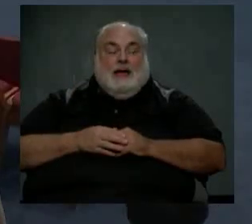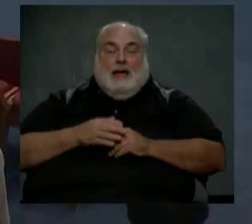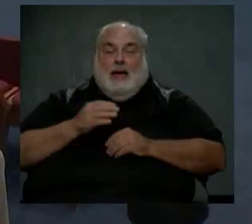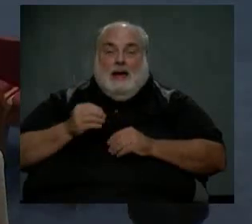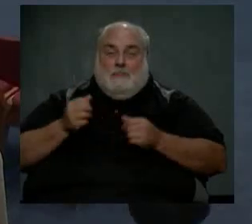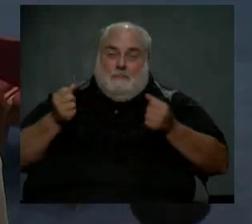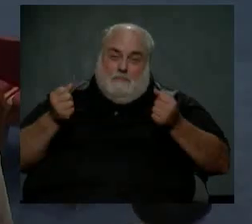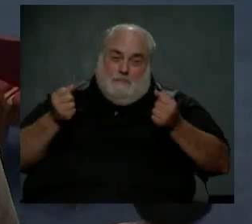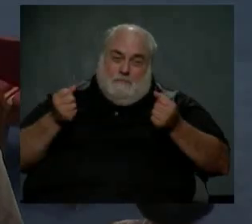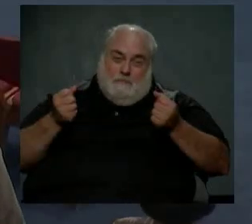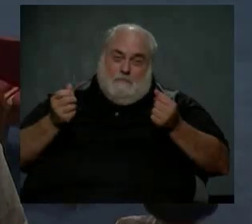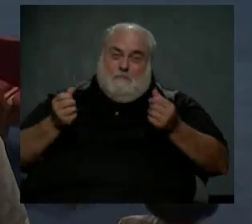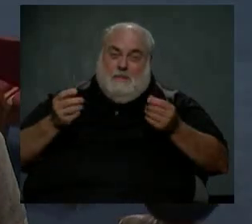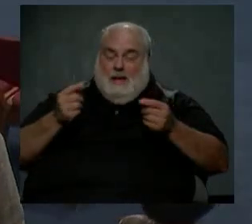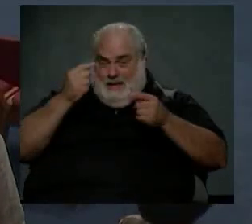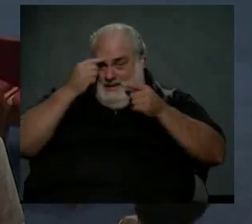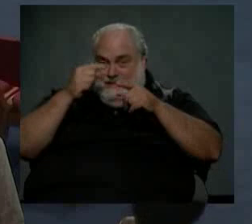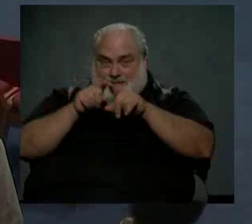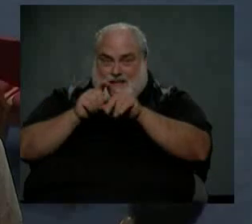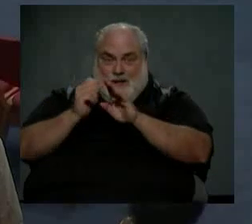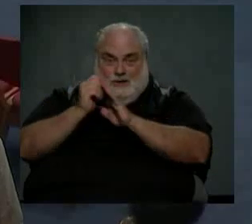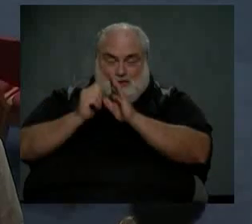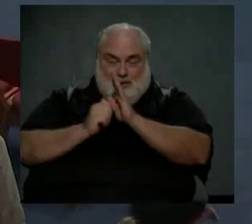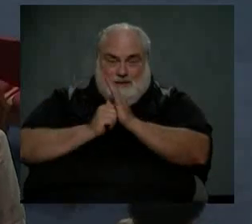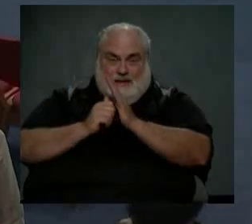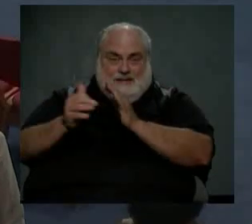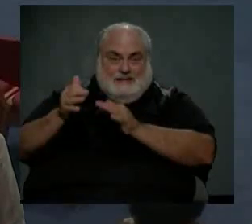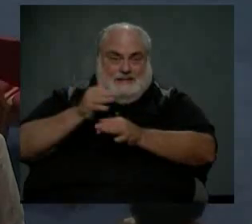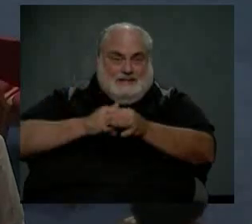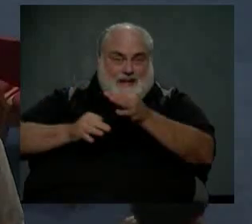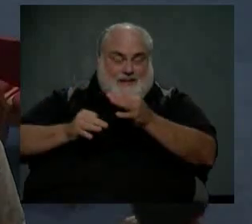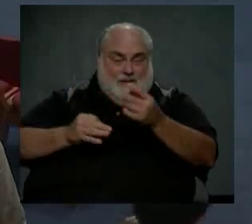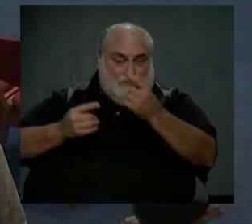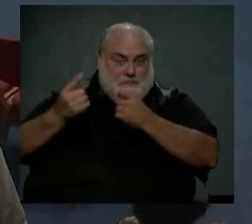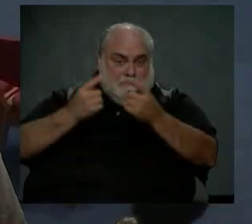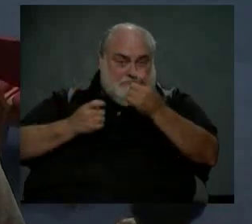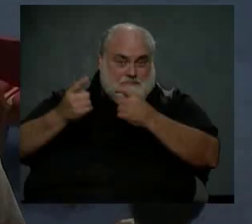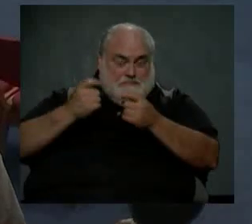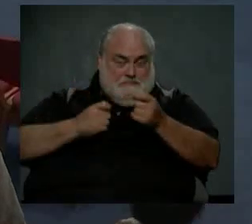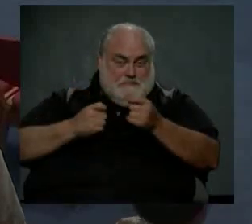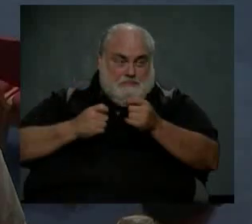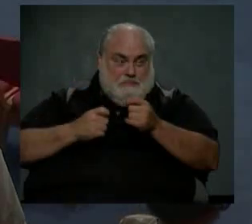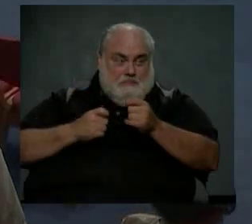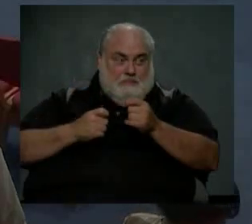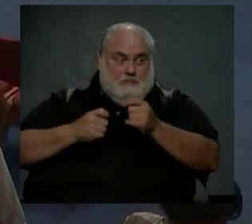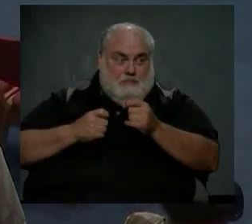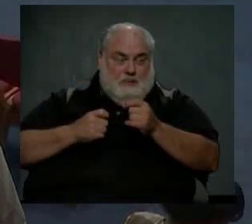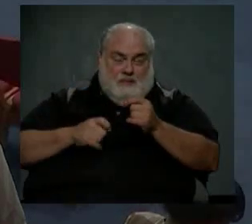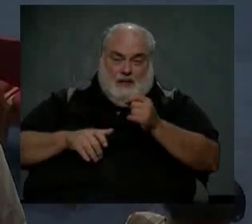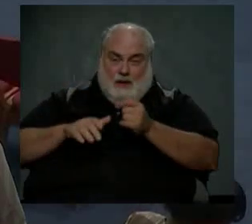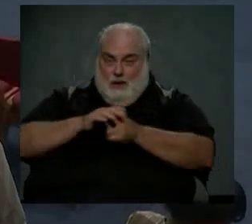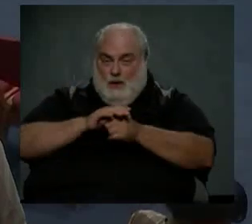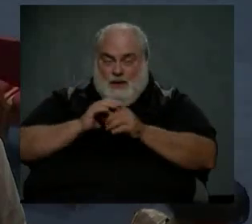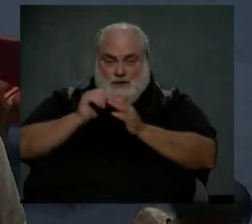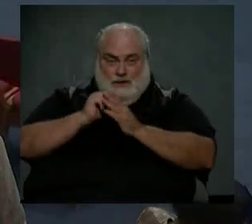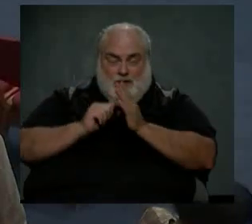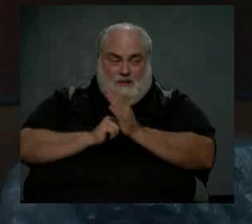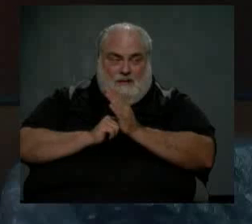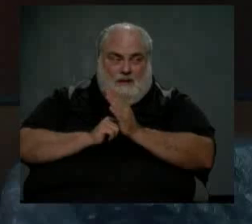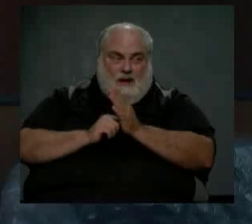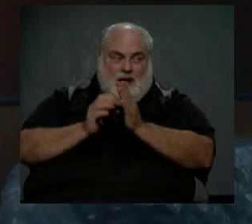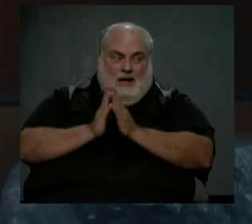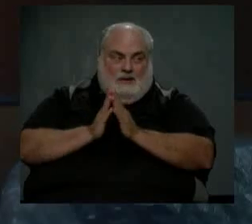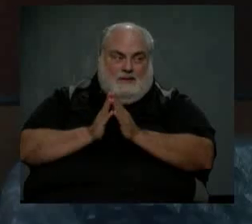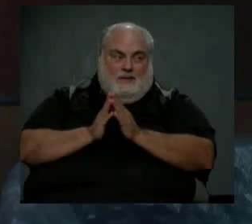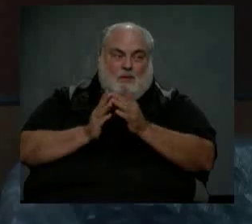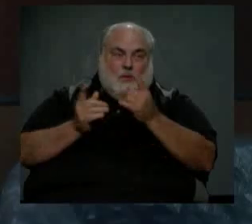of items on the consent agenda, rather than asking if you have questions on the entire agenda, I will ask